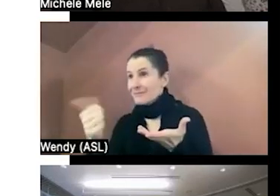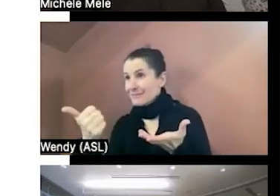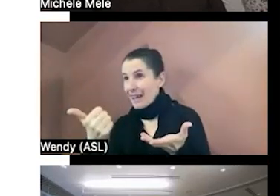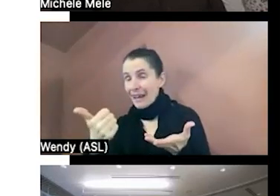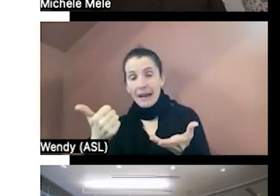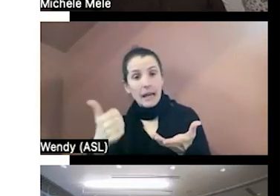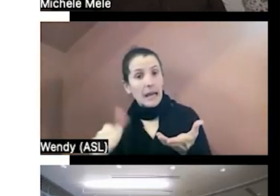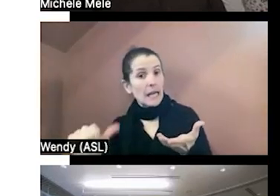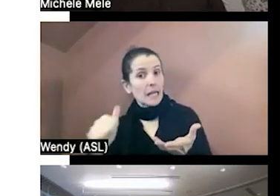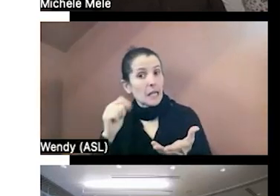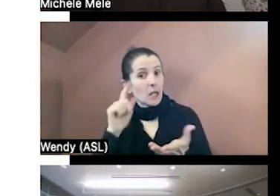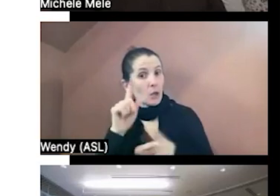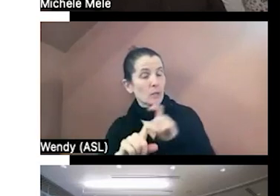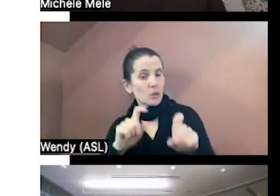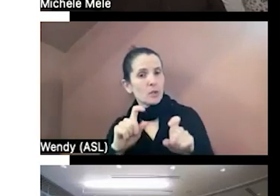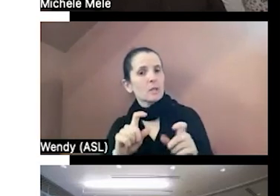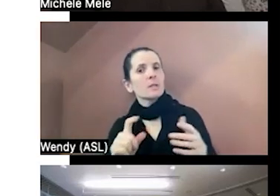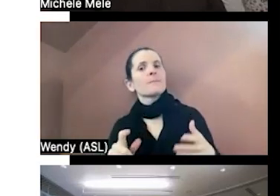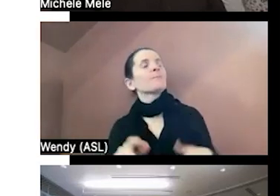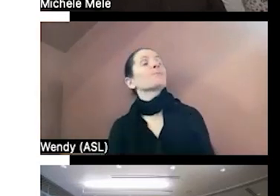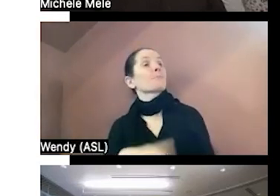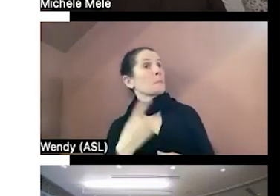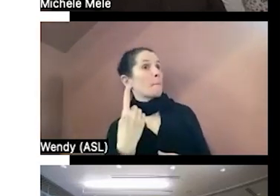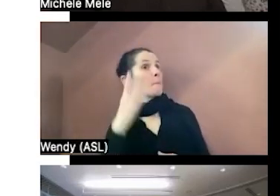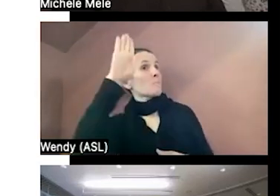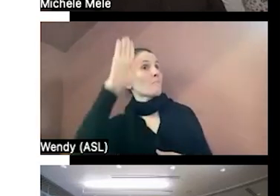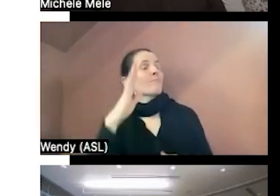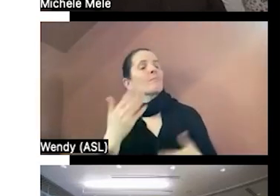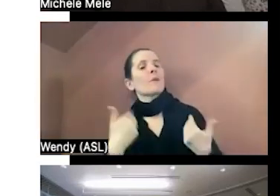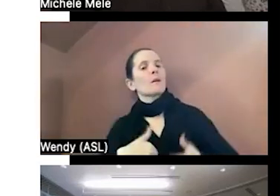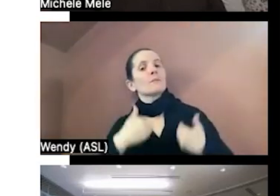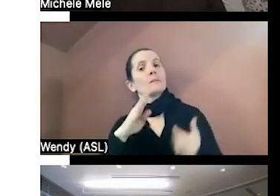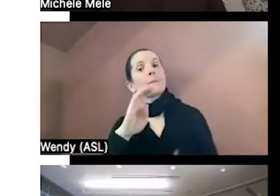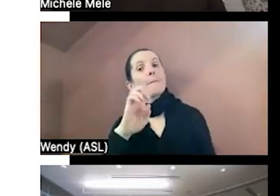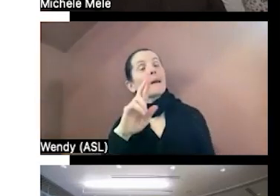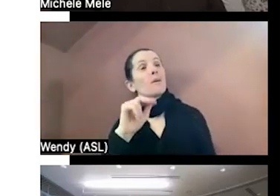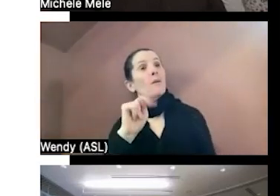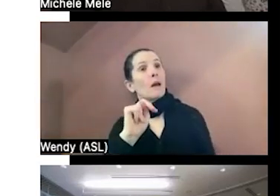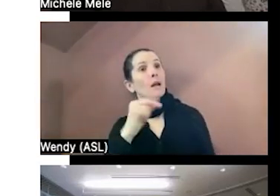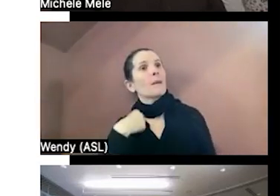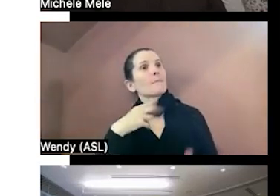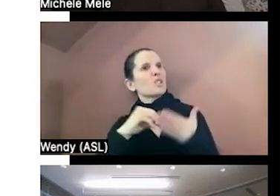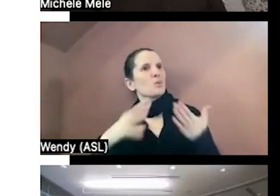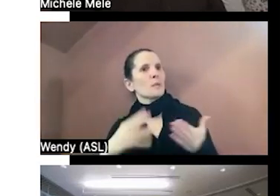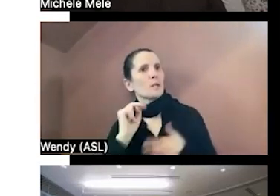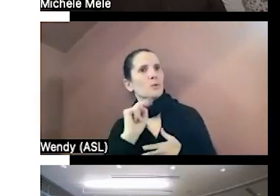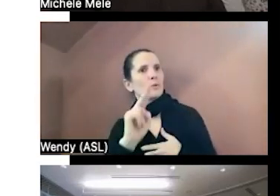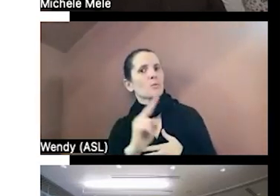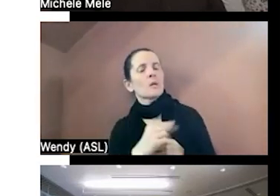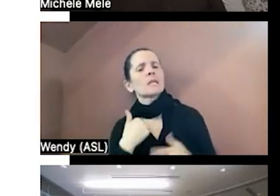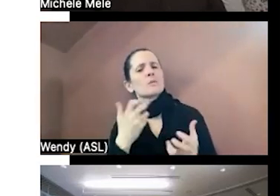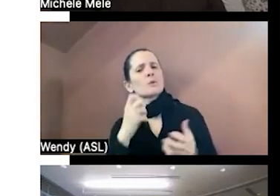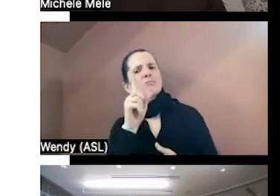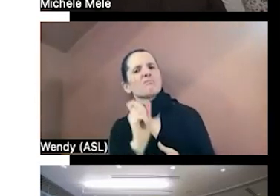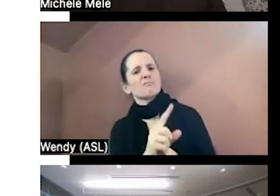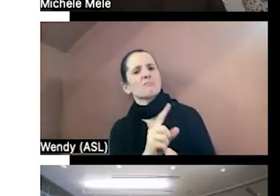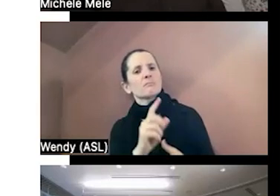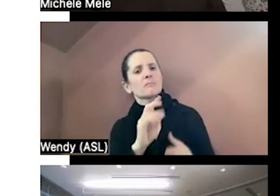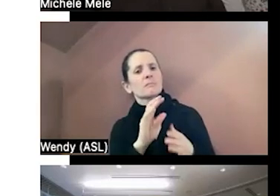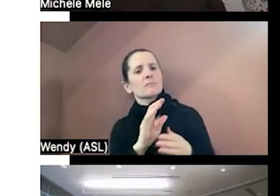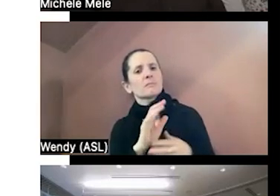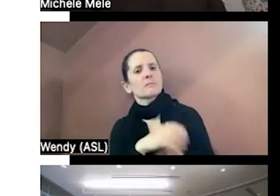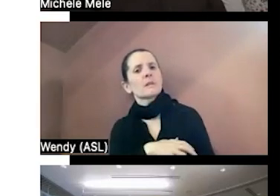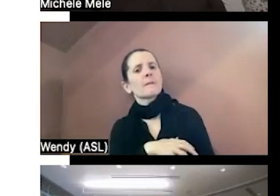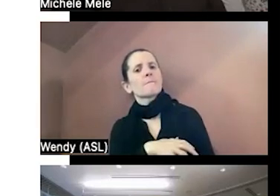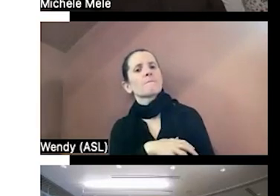is Deron. I'm a student at Northeastern University, actually. I just wanted to ask you a question, Dr.